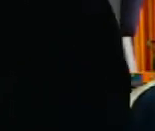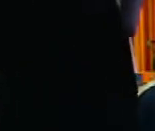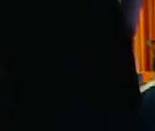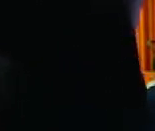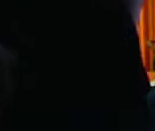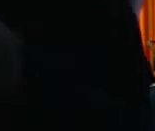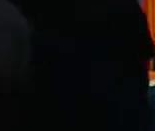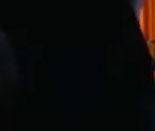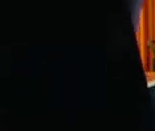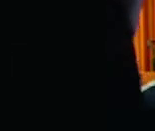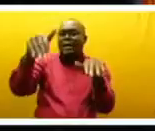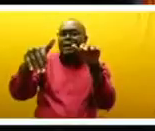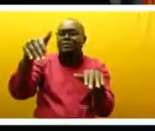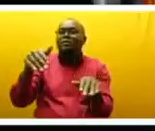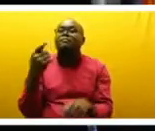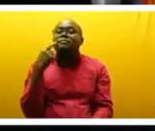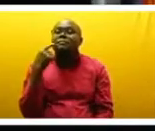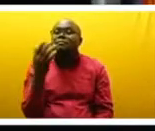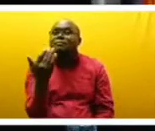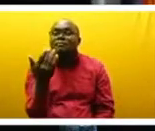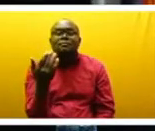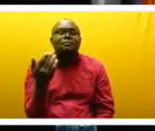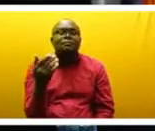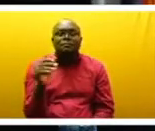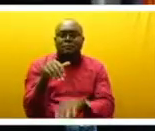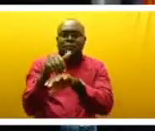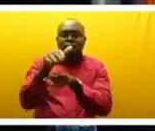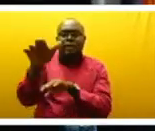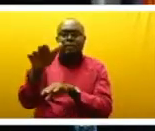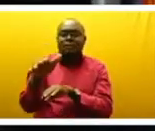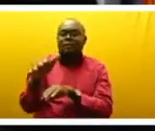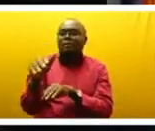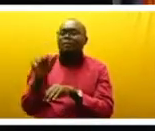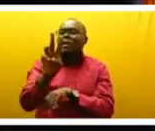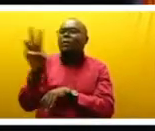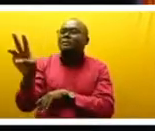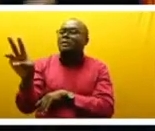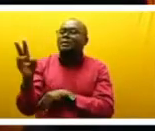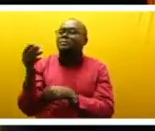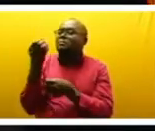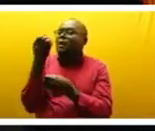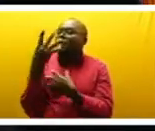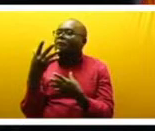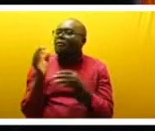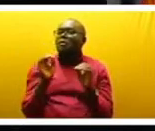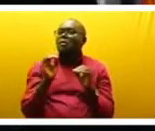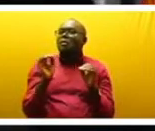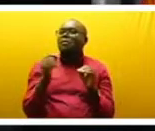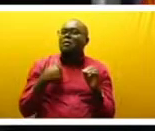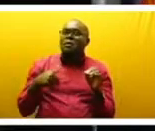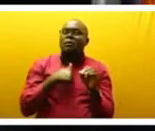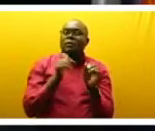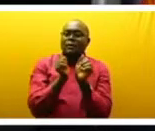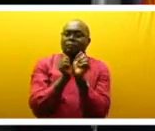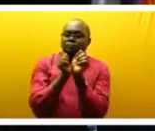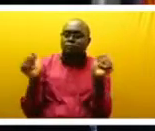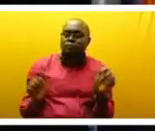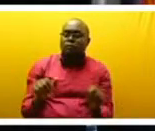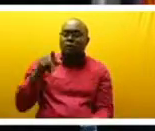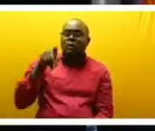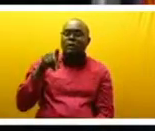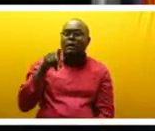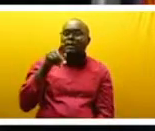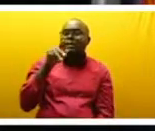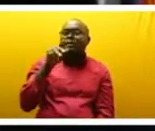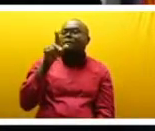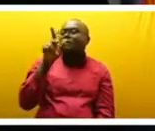election, it is dumped on the website, and no one is actually told. There was no press release saying, we've released KPMG now. We had to find